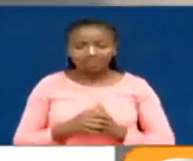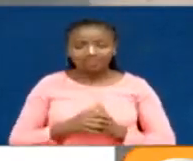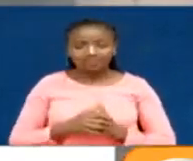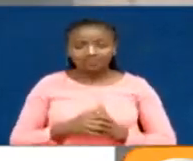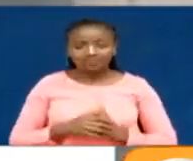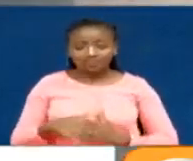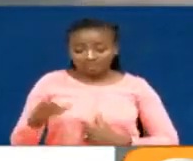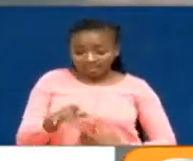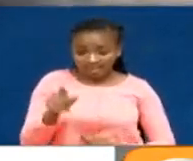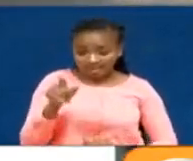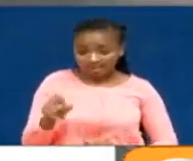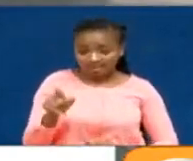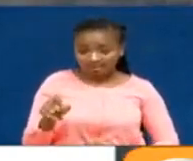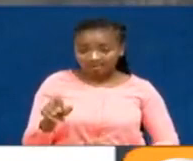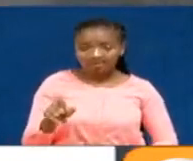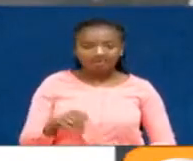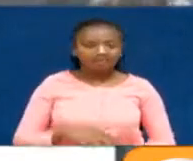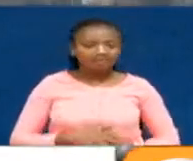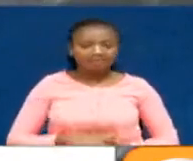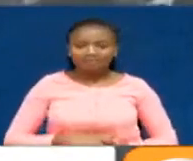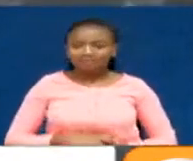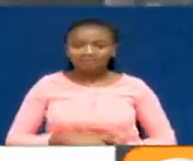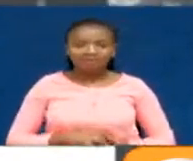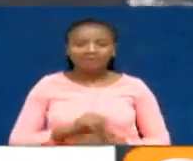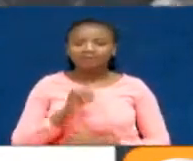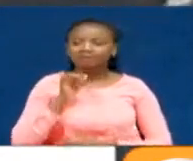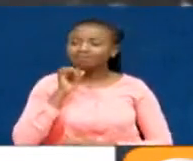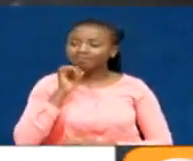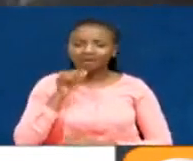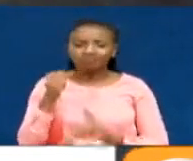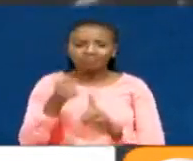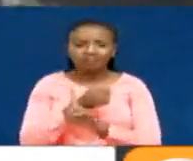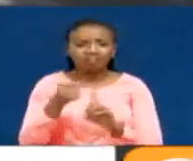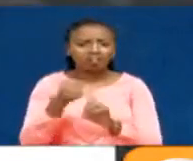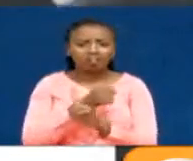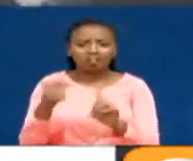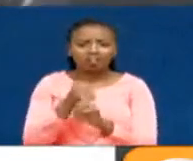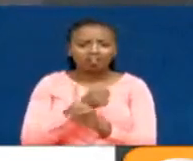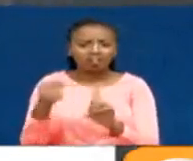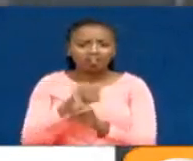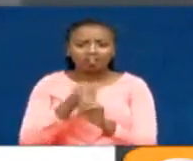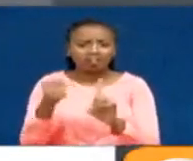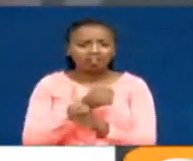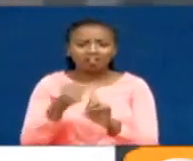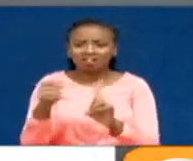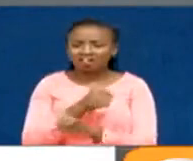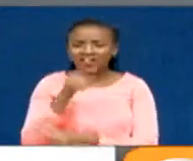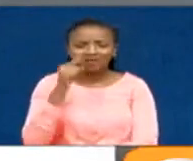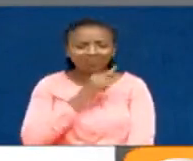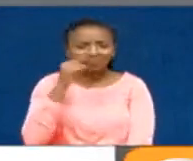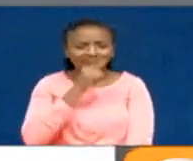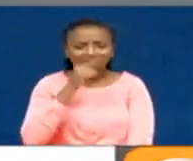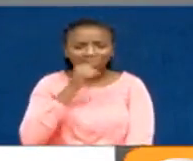Korogocho, Nairobi's fourth largest slum, was at the heart of the highest levels of violence. Some of the